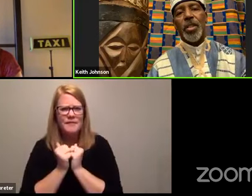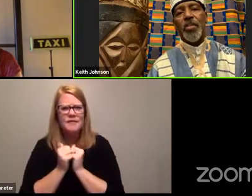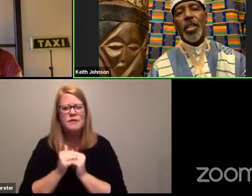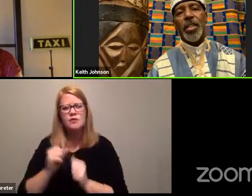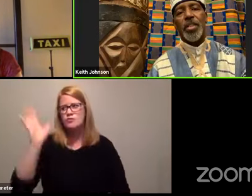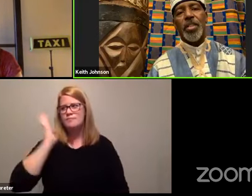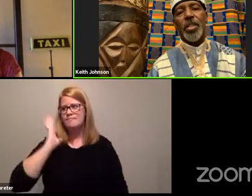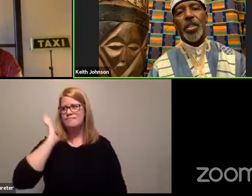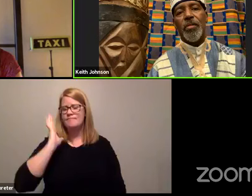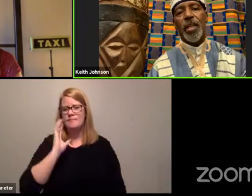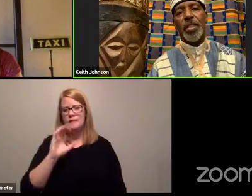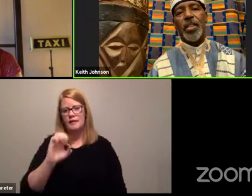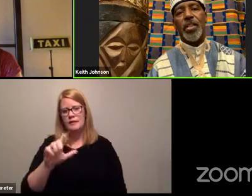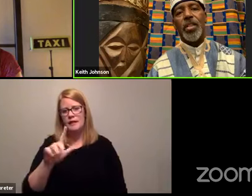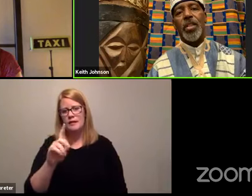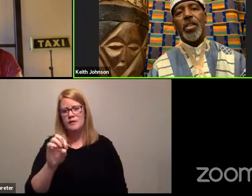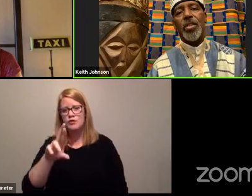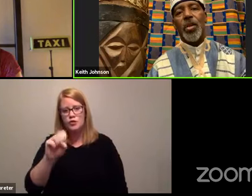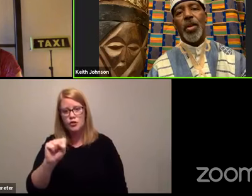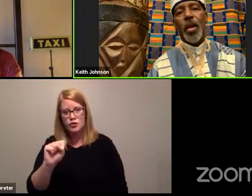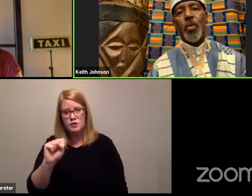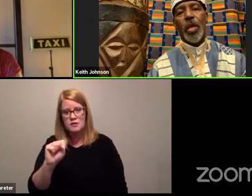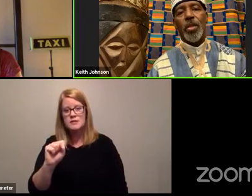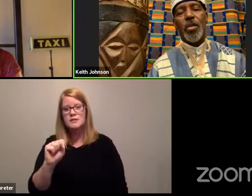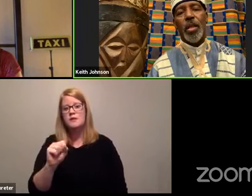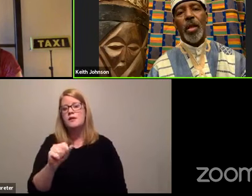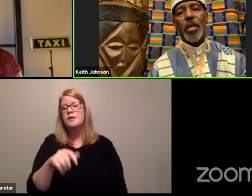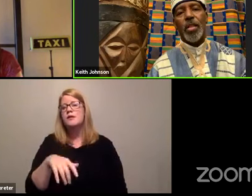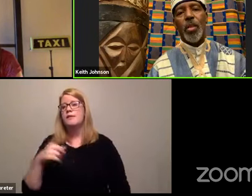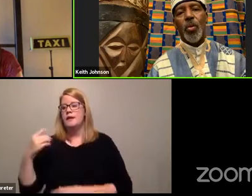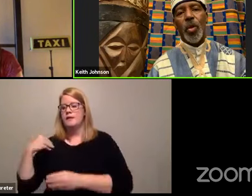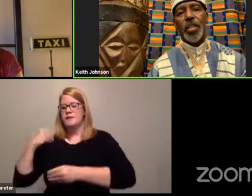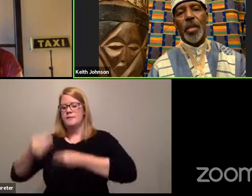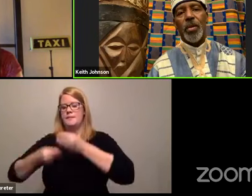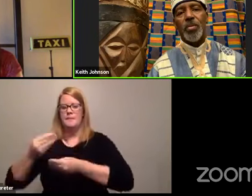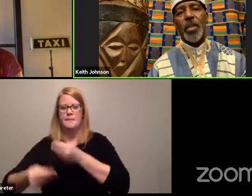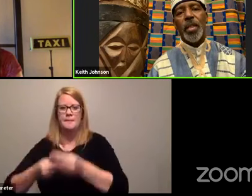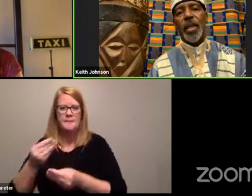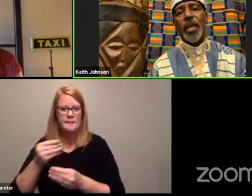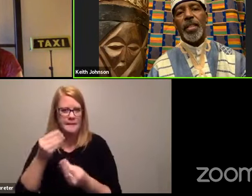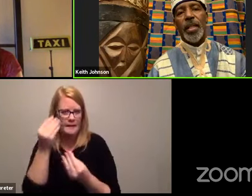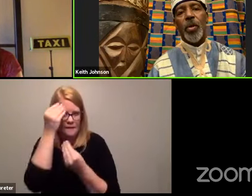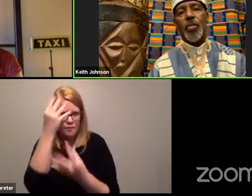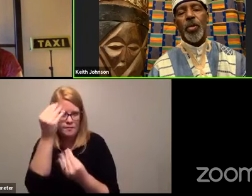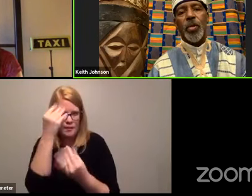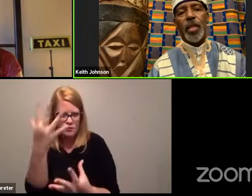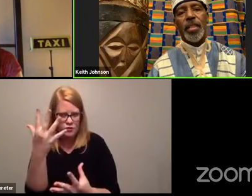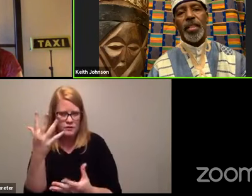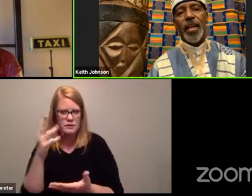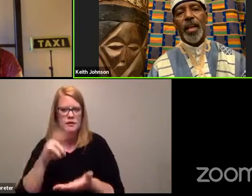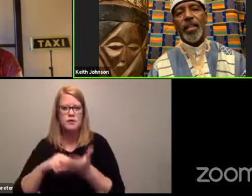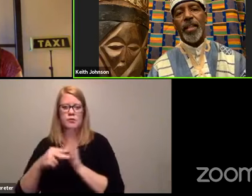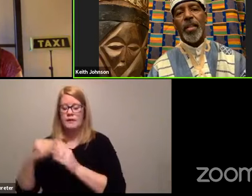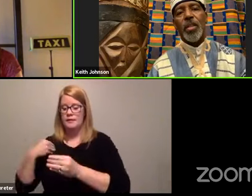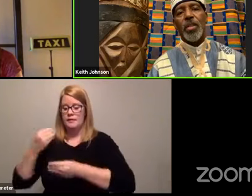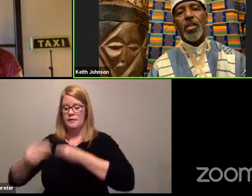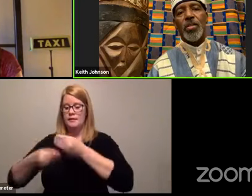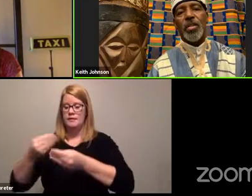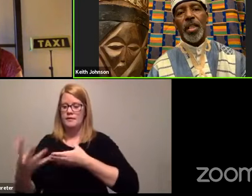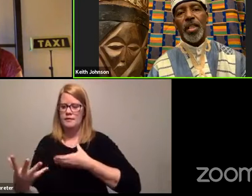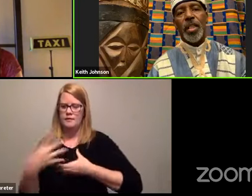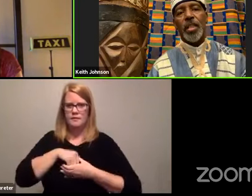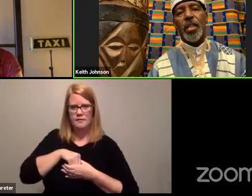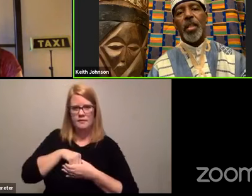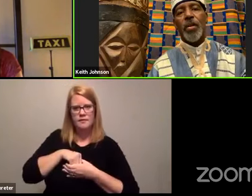from generation to generation, so that what you learn, your wisdom, has helped you understand